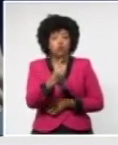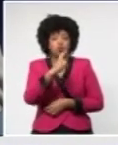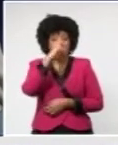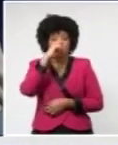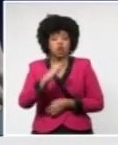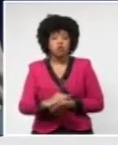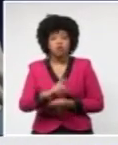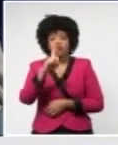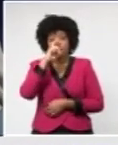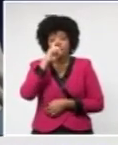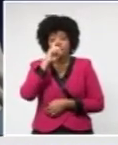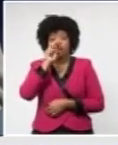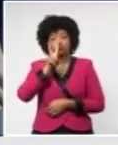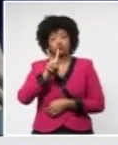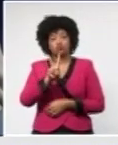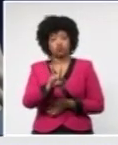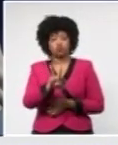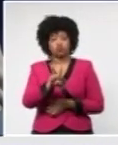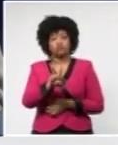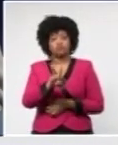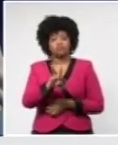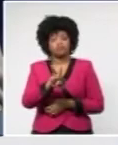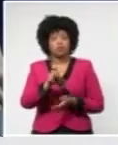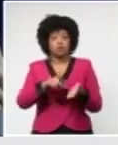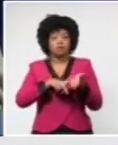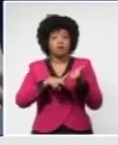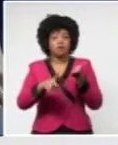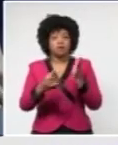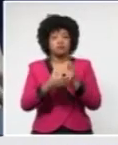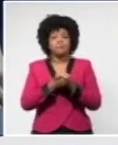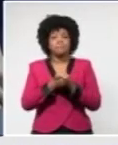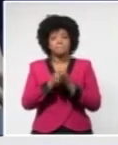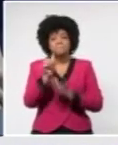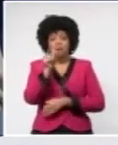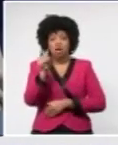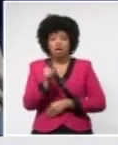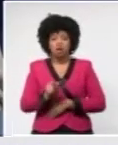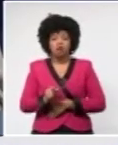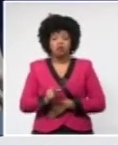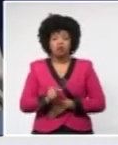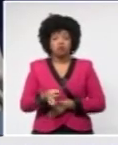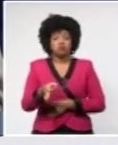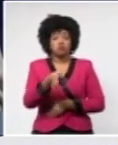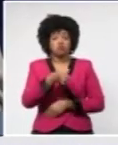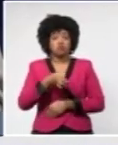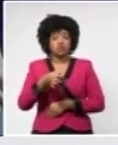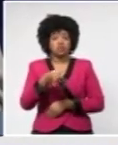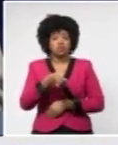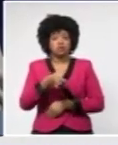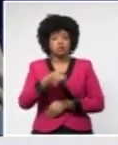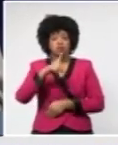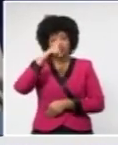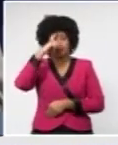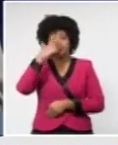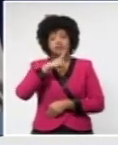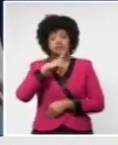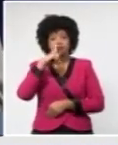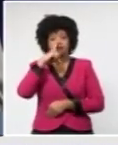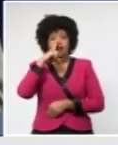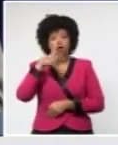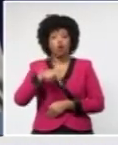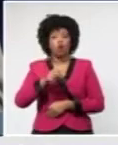case contact. And the other is a 16-year-old male from the Cotoro